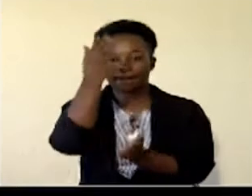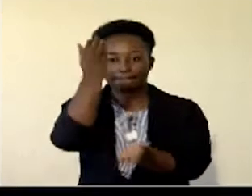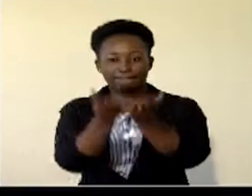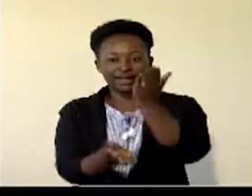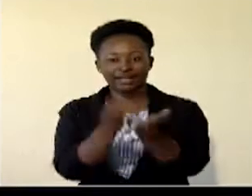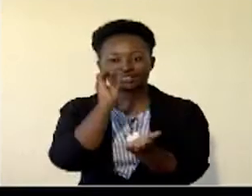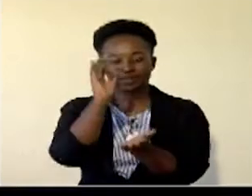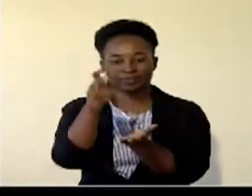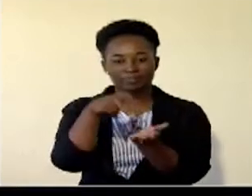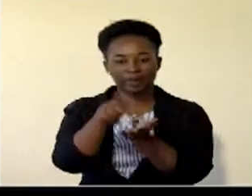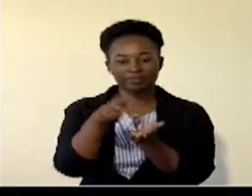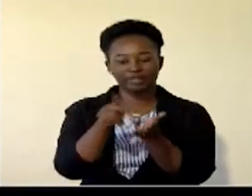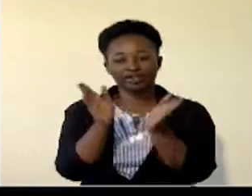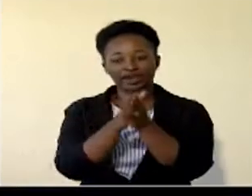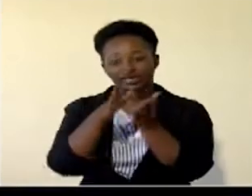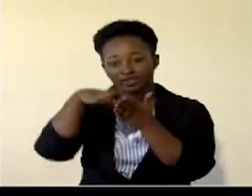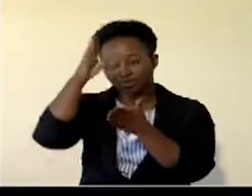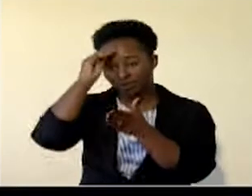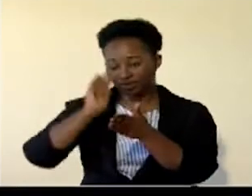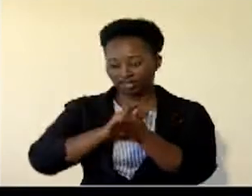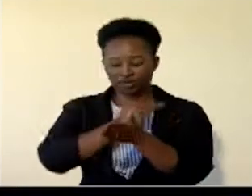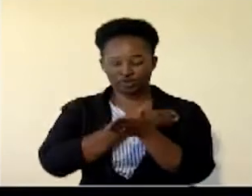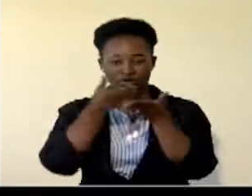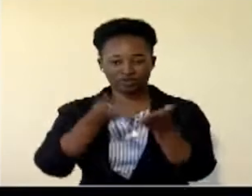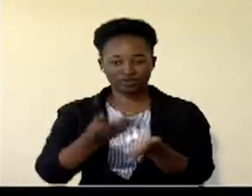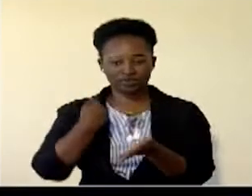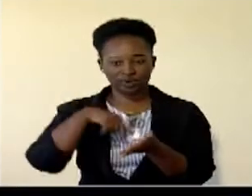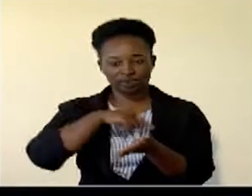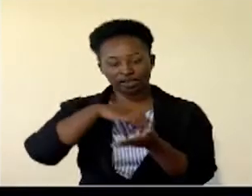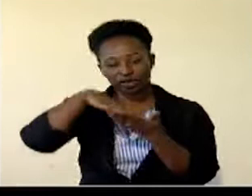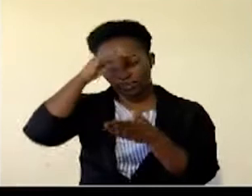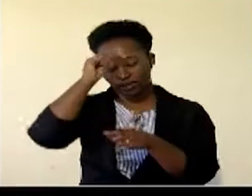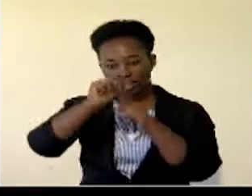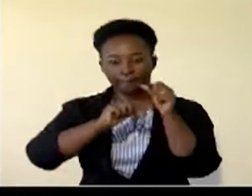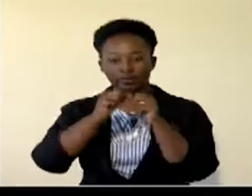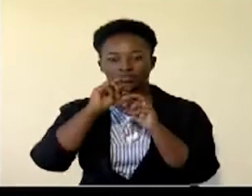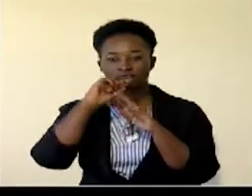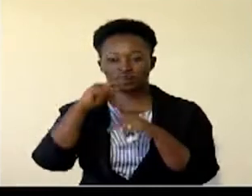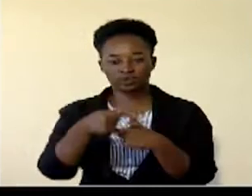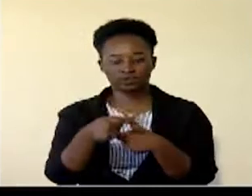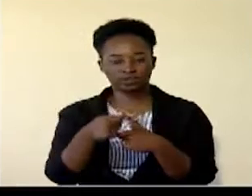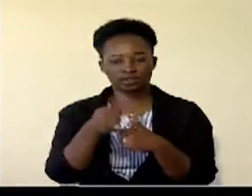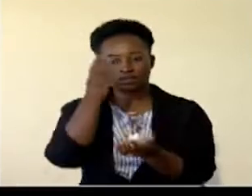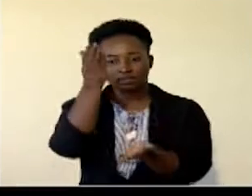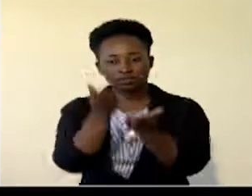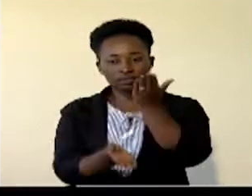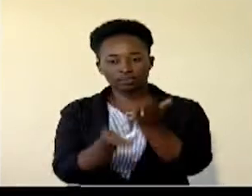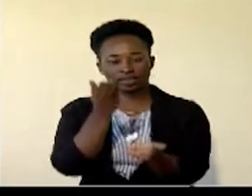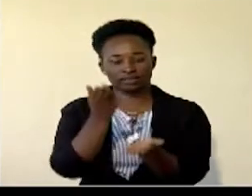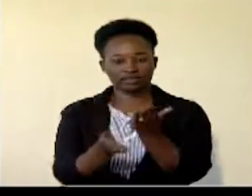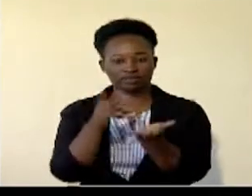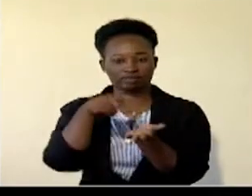payments. And our lesson today, we're going to learn about the solutions to balance of